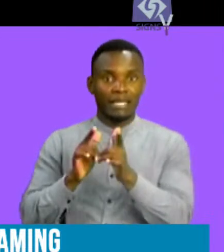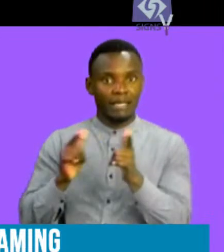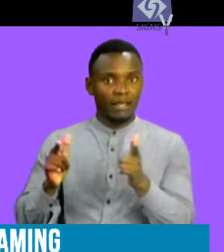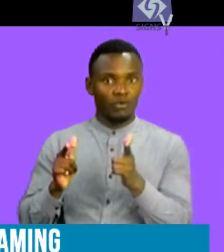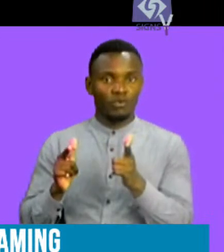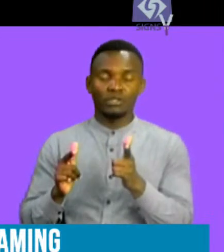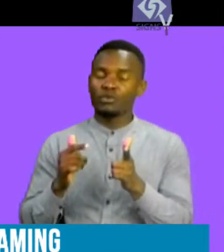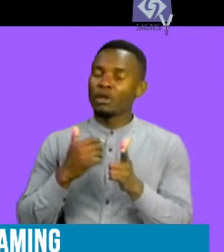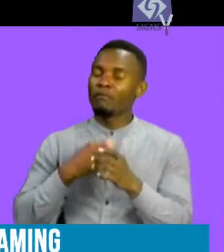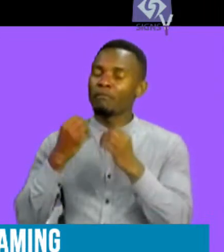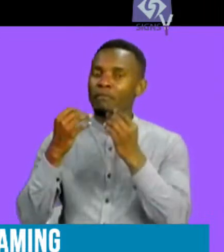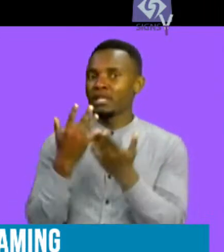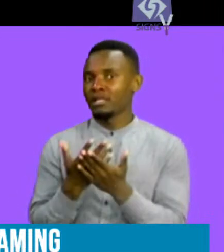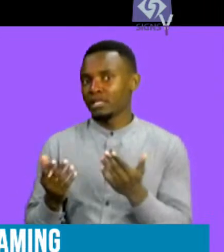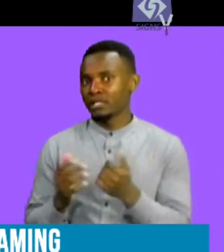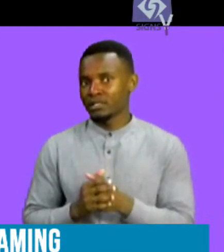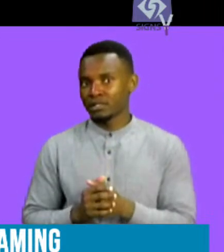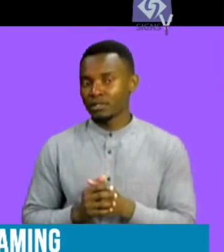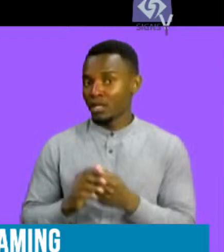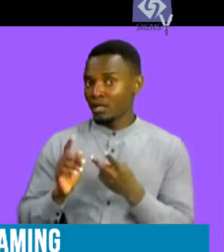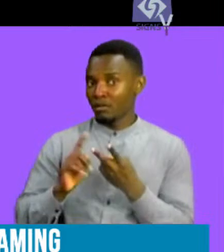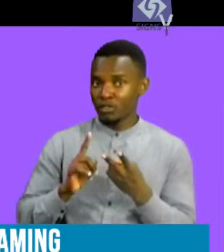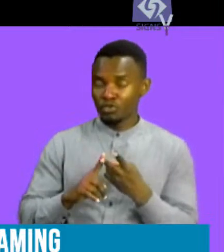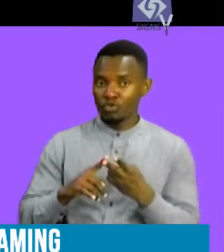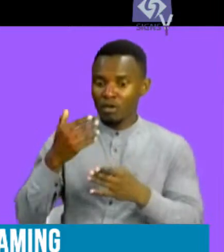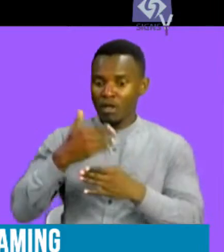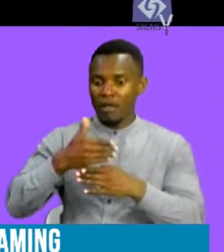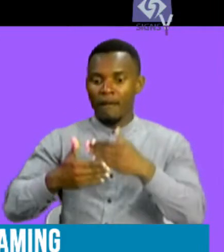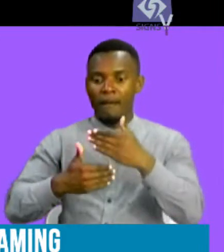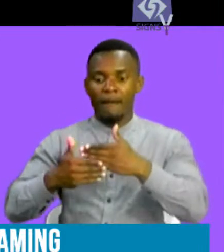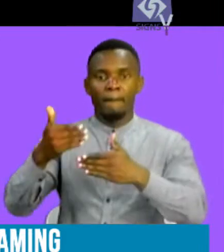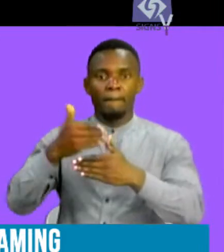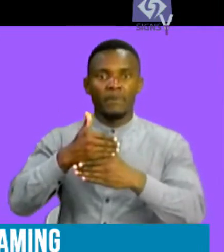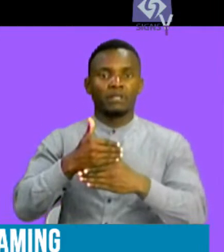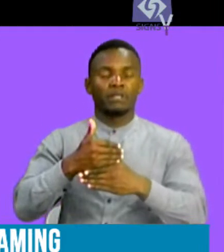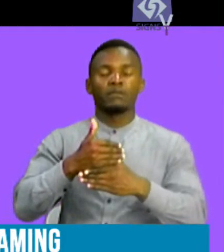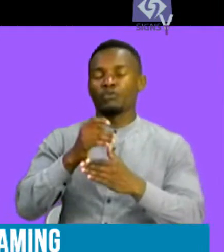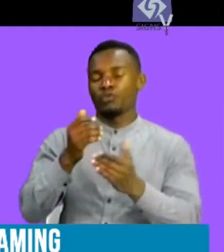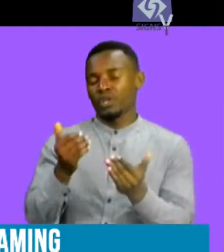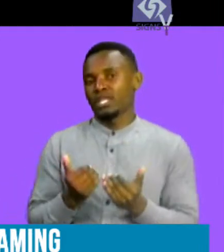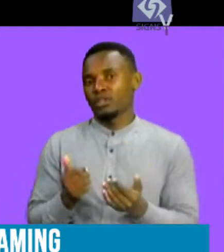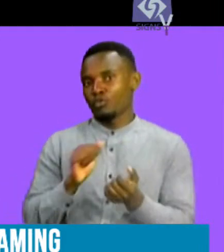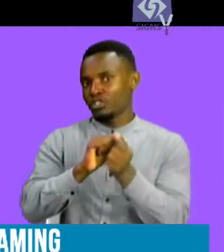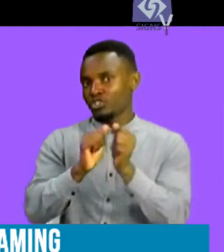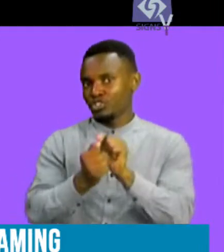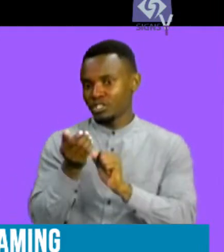so many things. And again, about the buildings, there needs to be some changes.